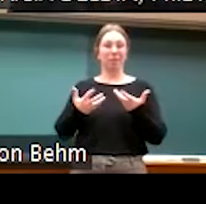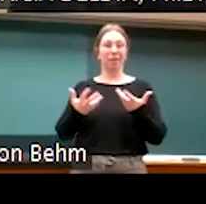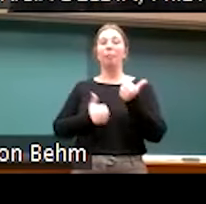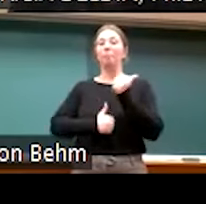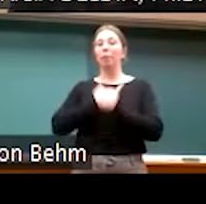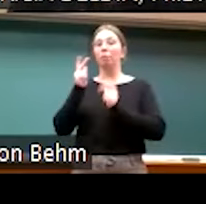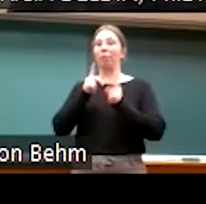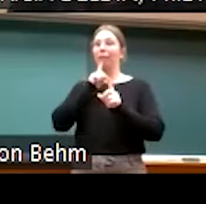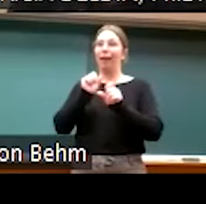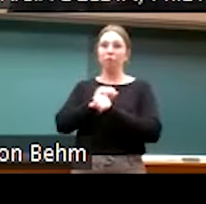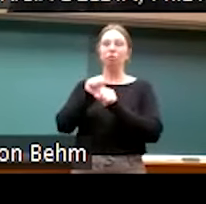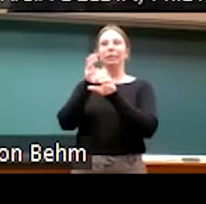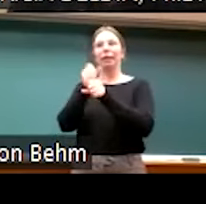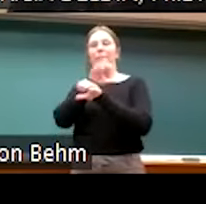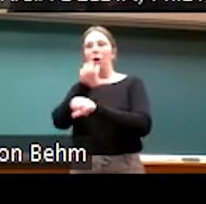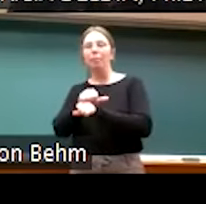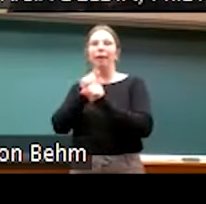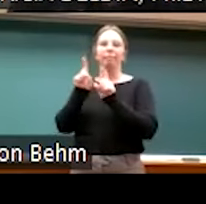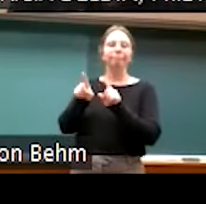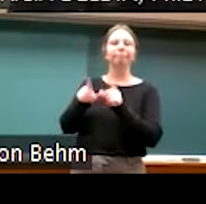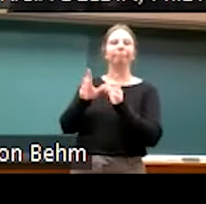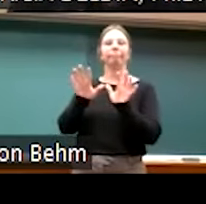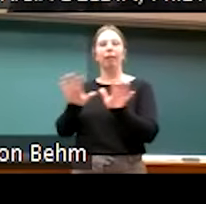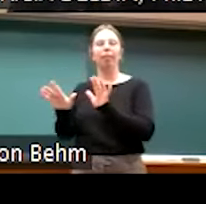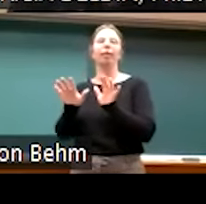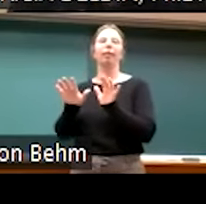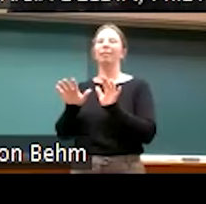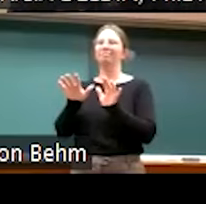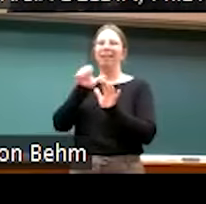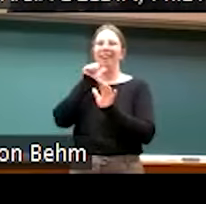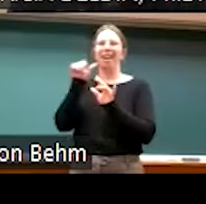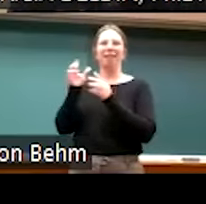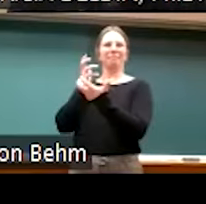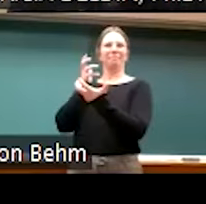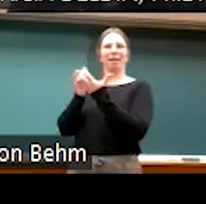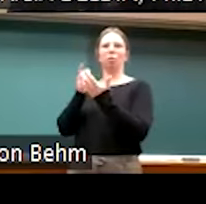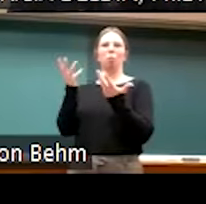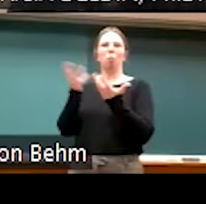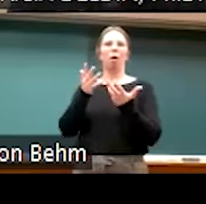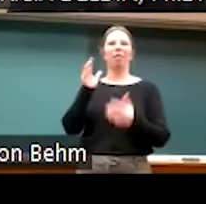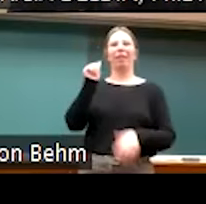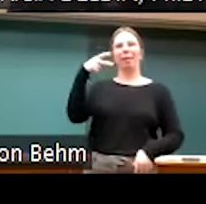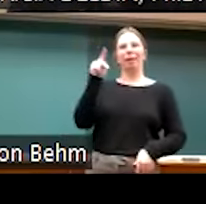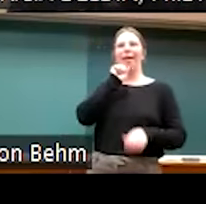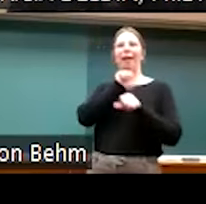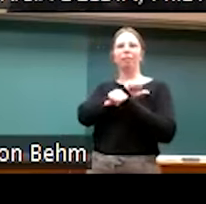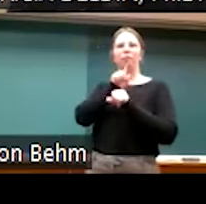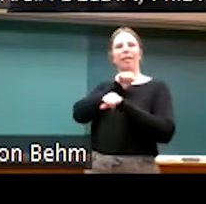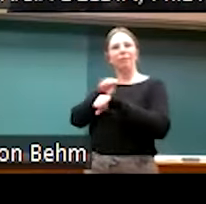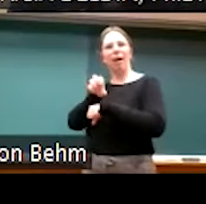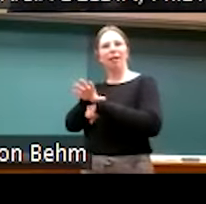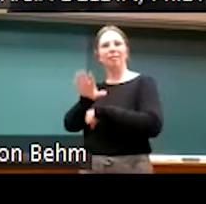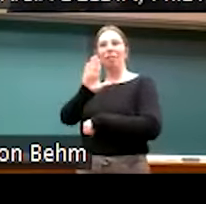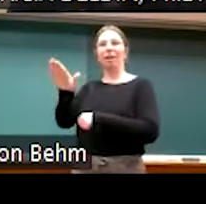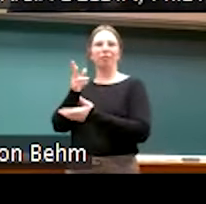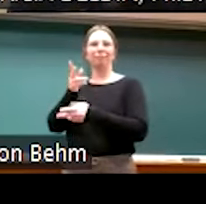get care do not receive care that is consistent with American Psychological Association or APA guidelines. And without this standard